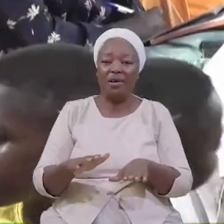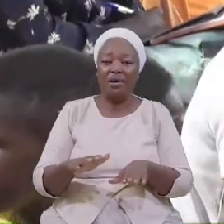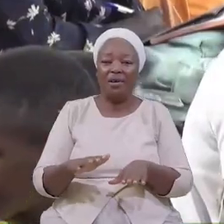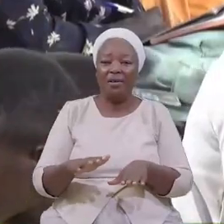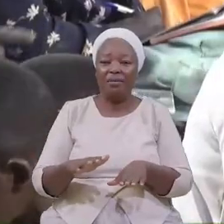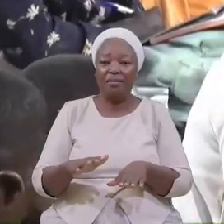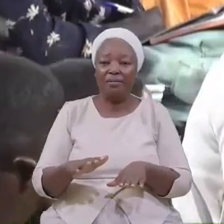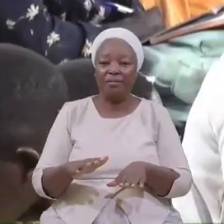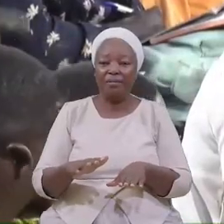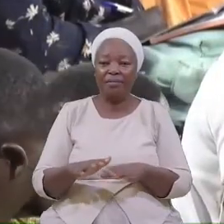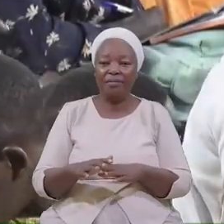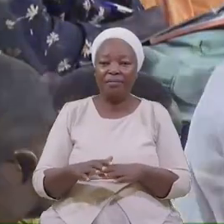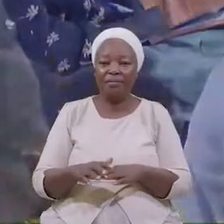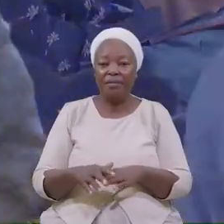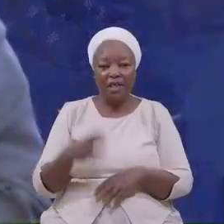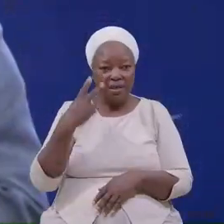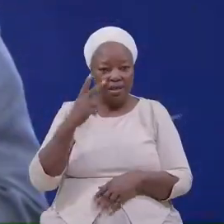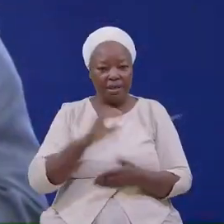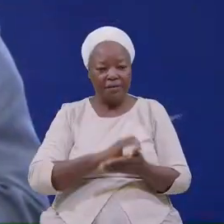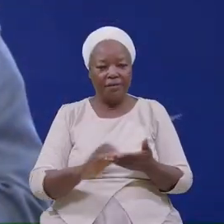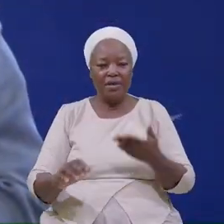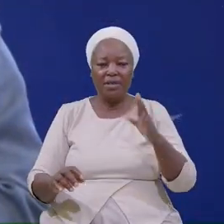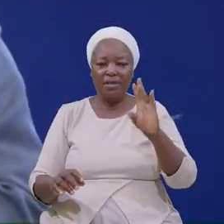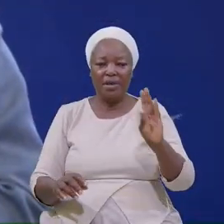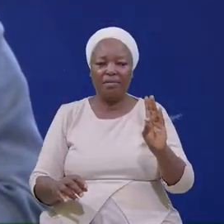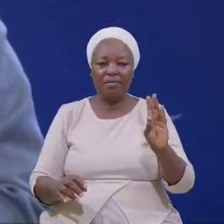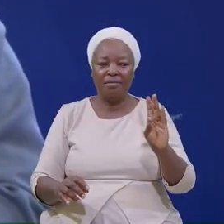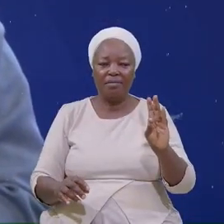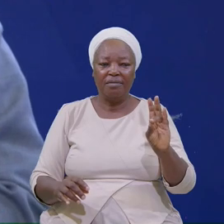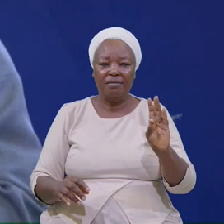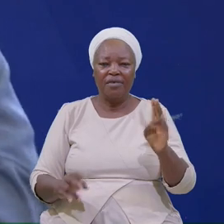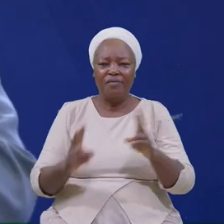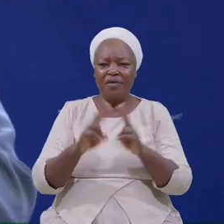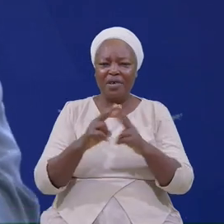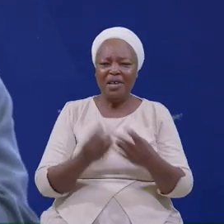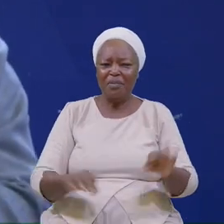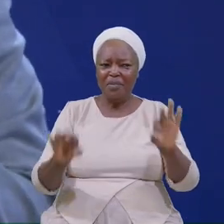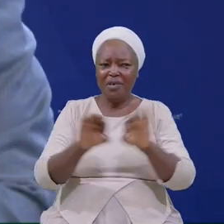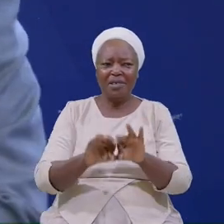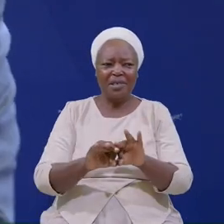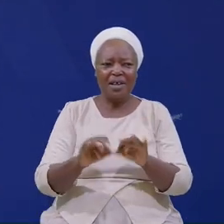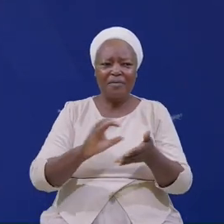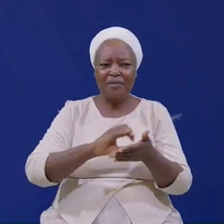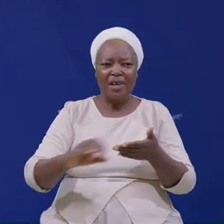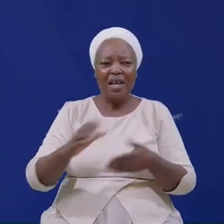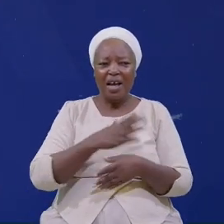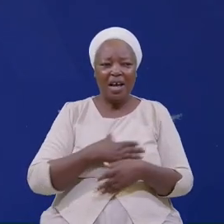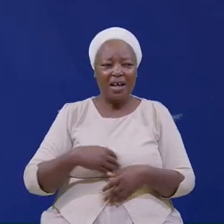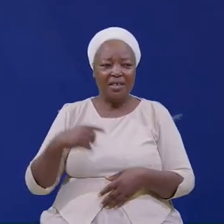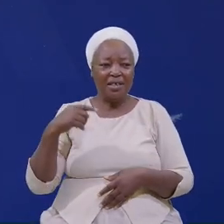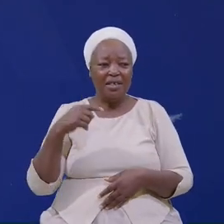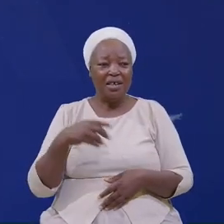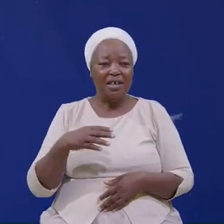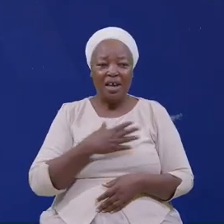Jésus, marche. Look at verse 7. Le verset 7. Very interesting verse. Un verset très and intéressant. He took